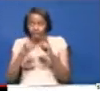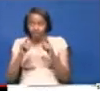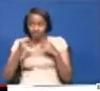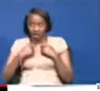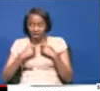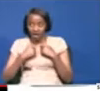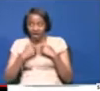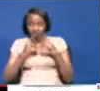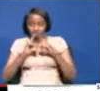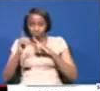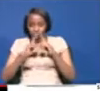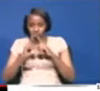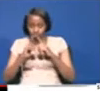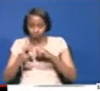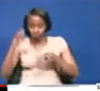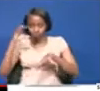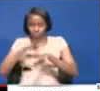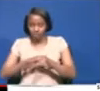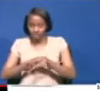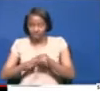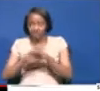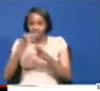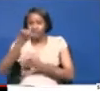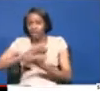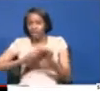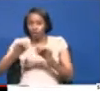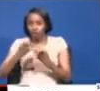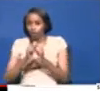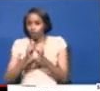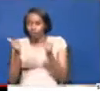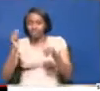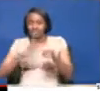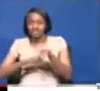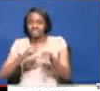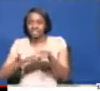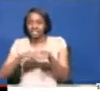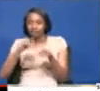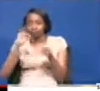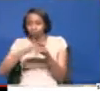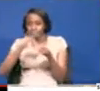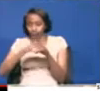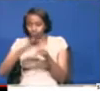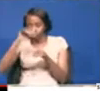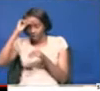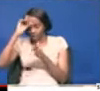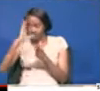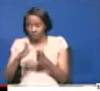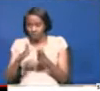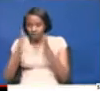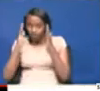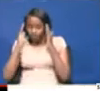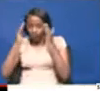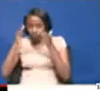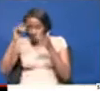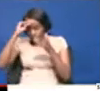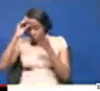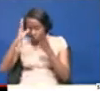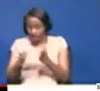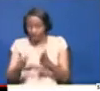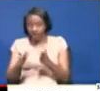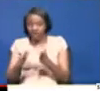recover the economy of Kilifi County, one elected as governor on August 9th. Kithi, who is eyeing the gubernatorial seat on a Pamoja